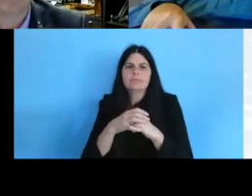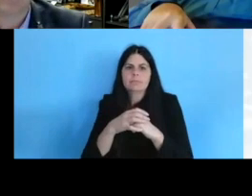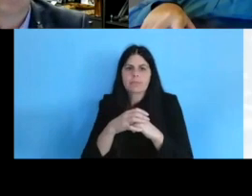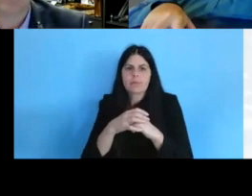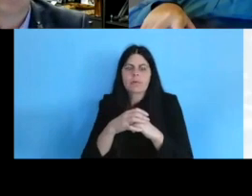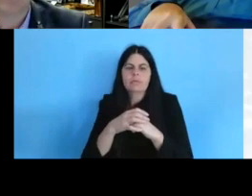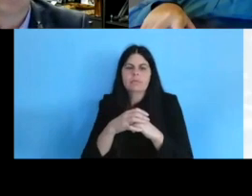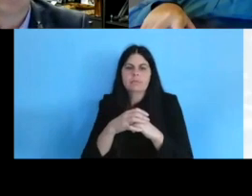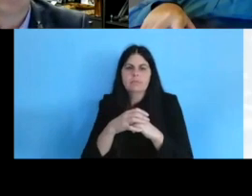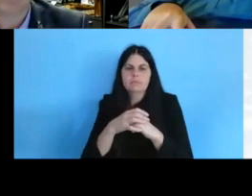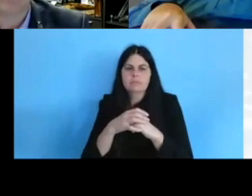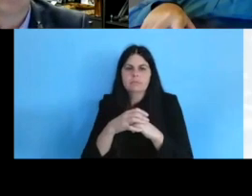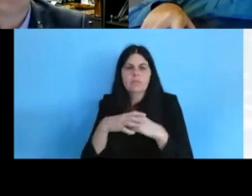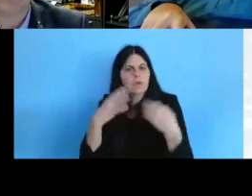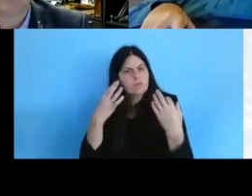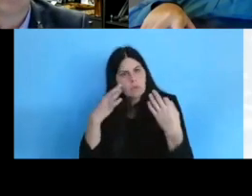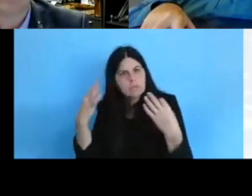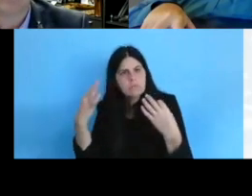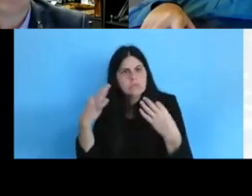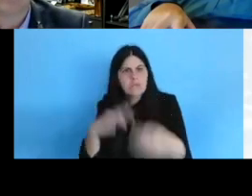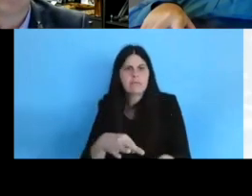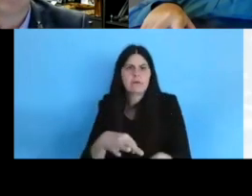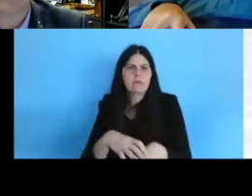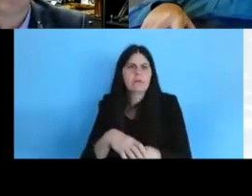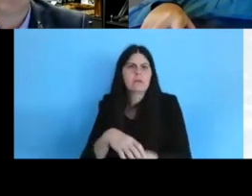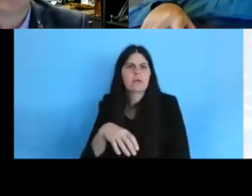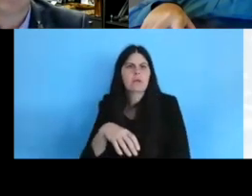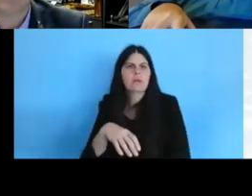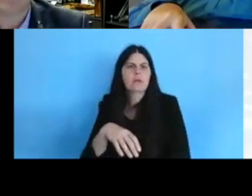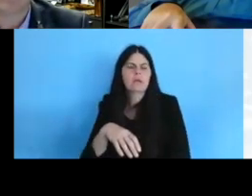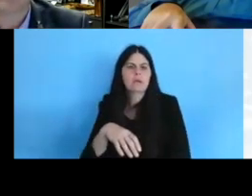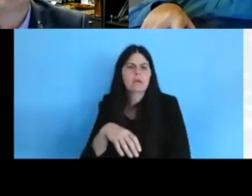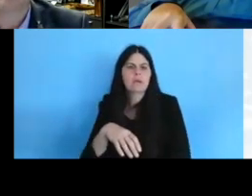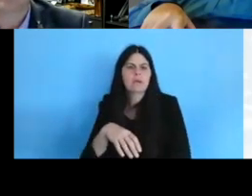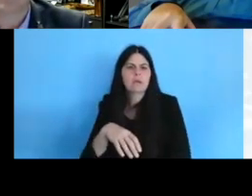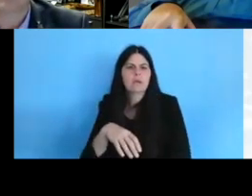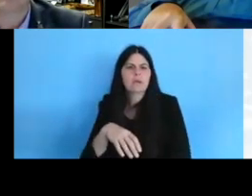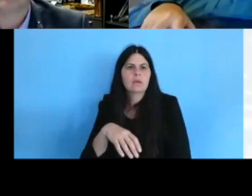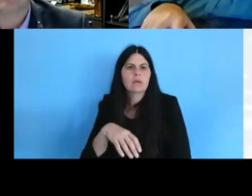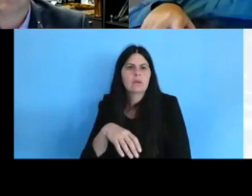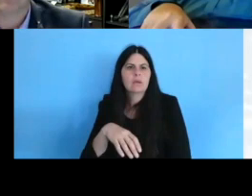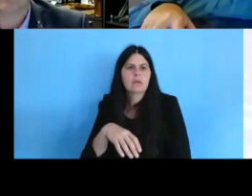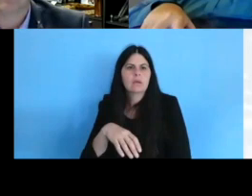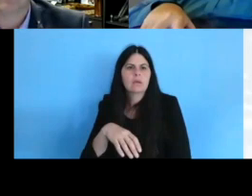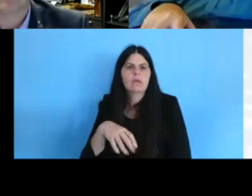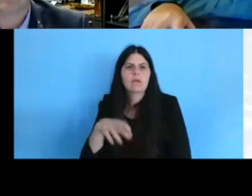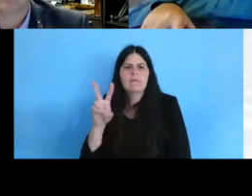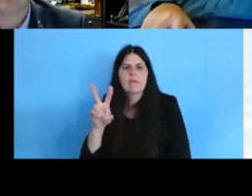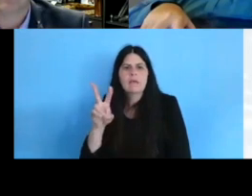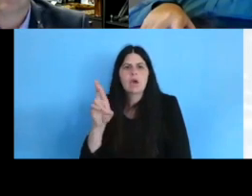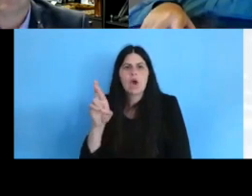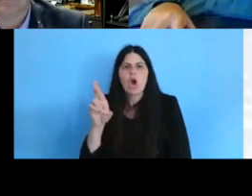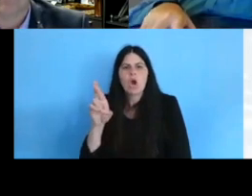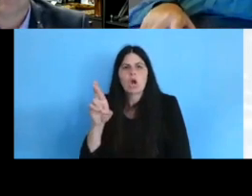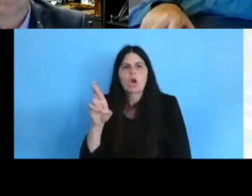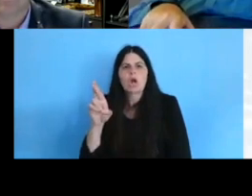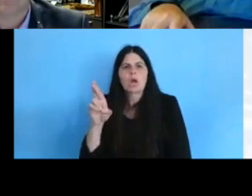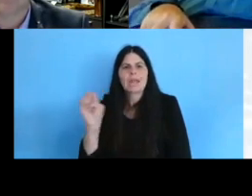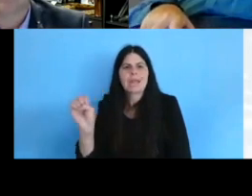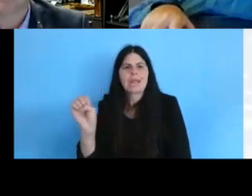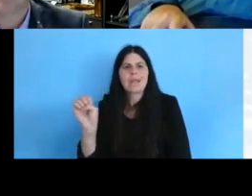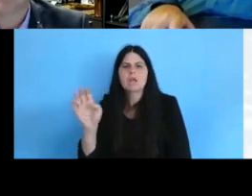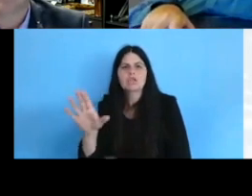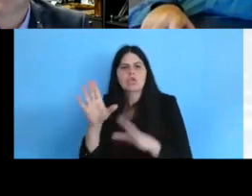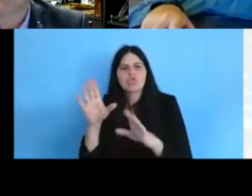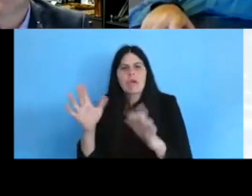great contact for employers out there that are looking to hire veterans with service-connected disabilities. Charles, you